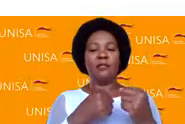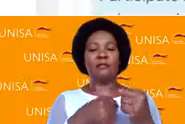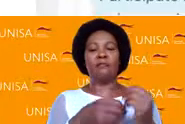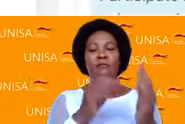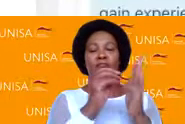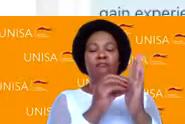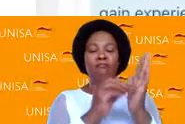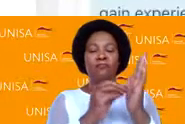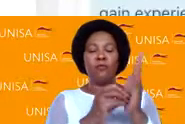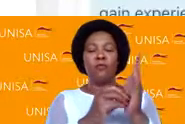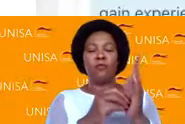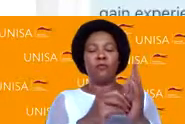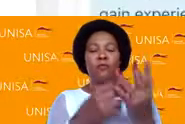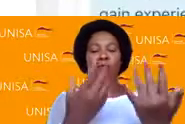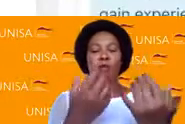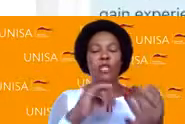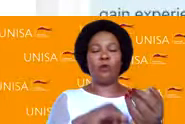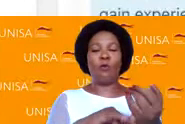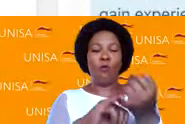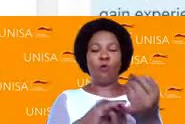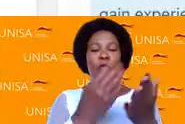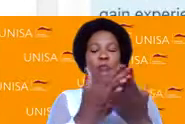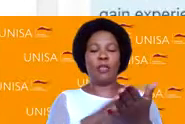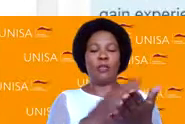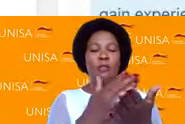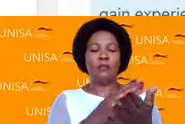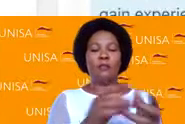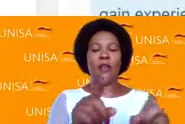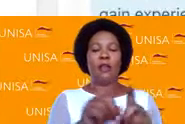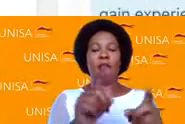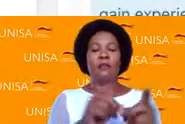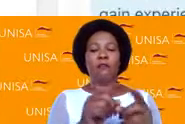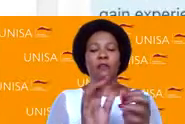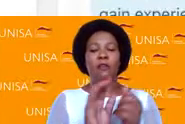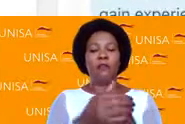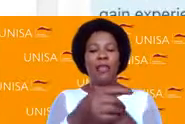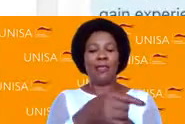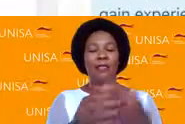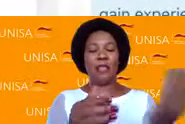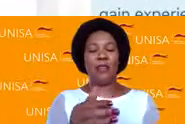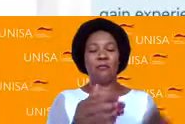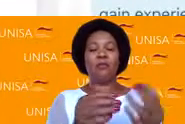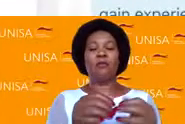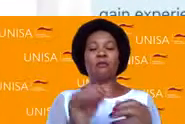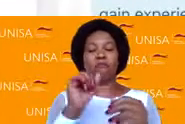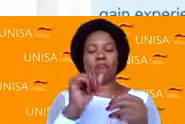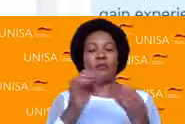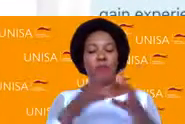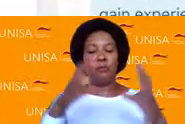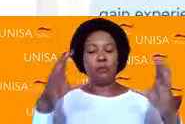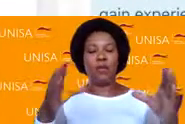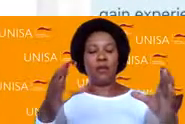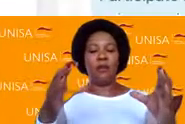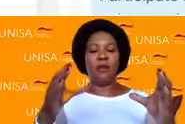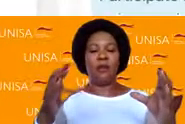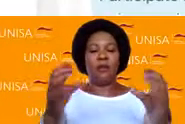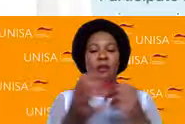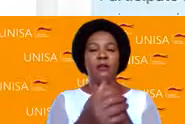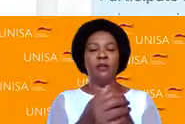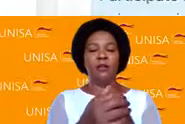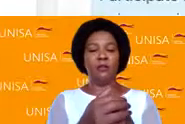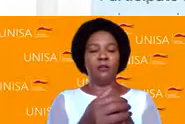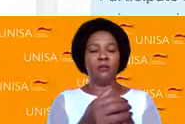course page. So for instance, let me hide this left navigation over here so it's a little bit bigger. I can zoom in perhaps